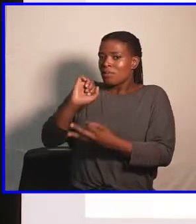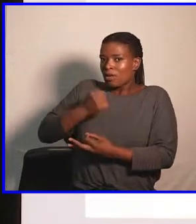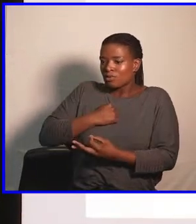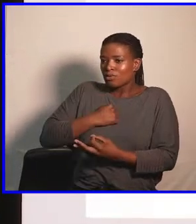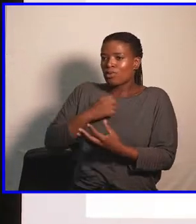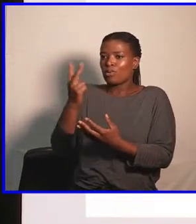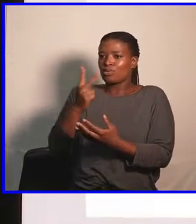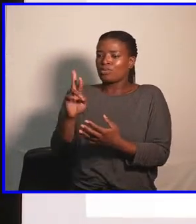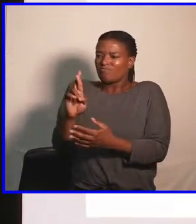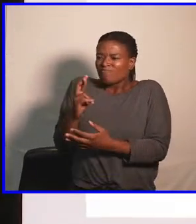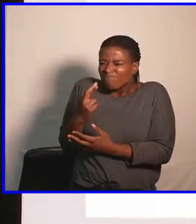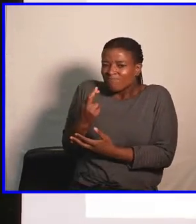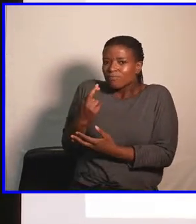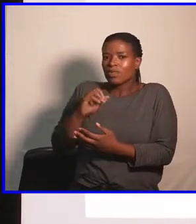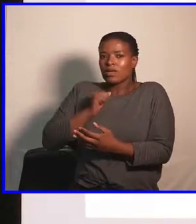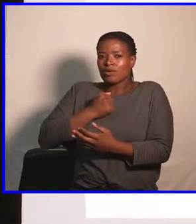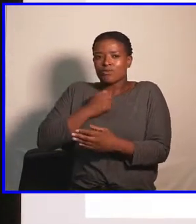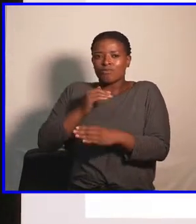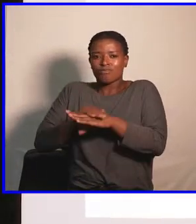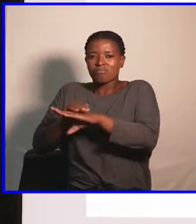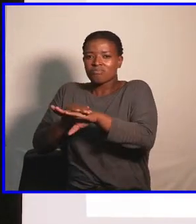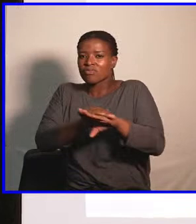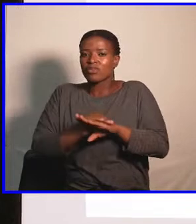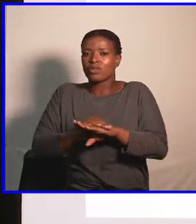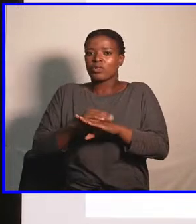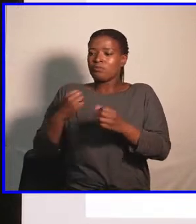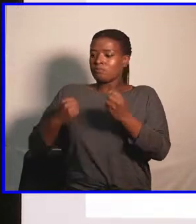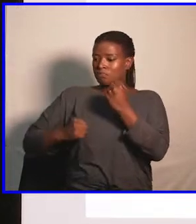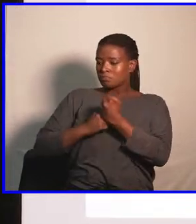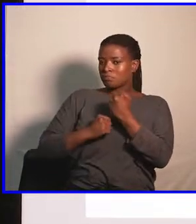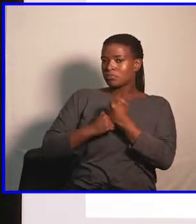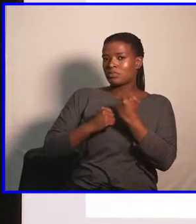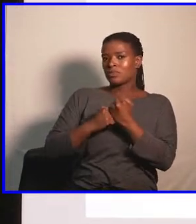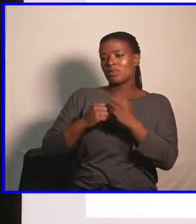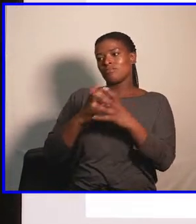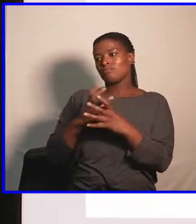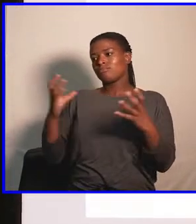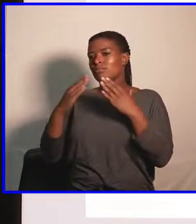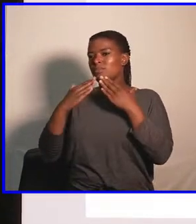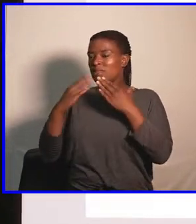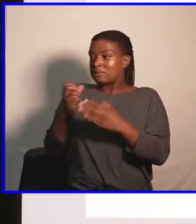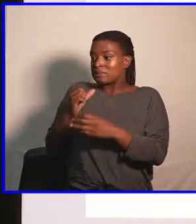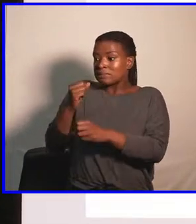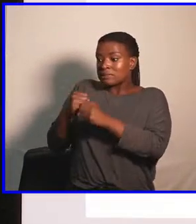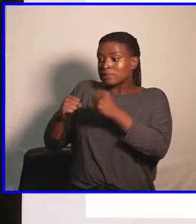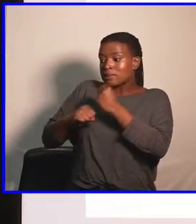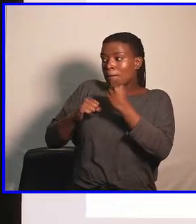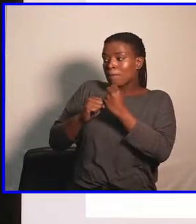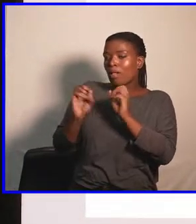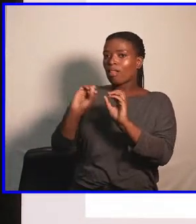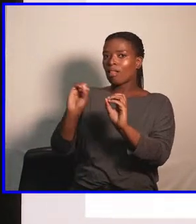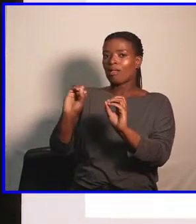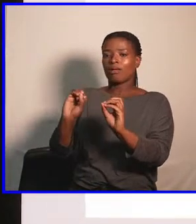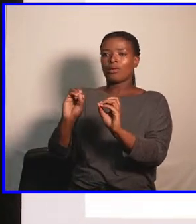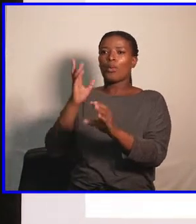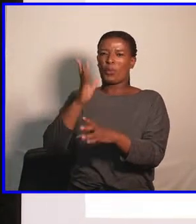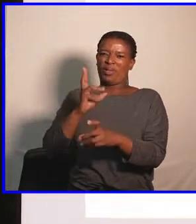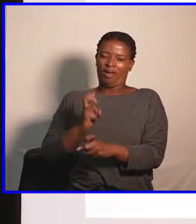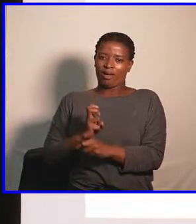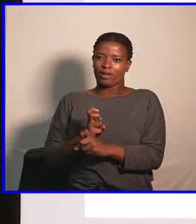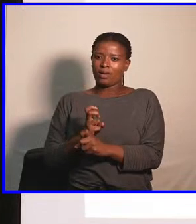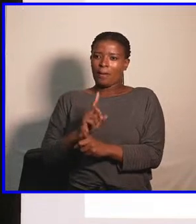loved ones, without whose support our work would just be so much harder. To the phenomenal